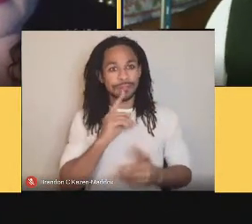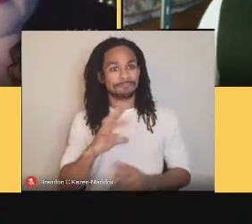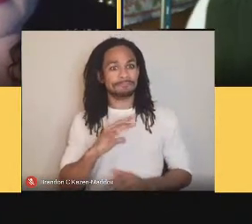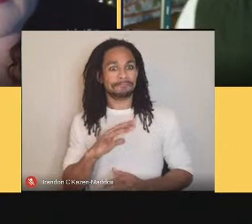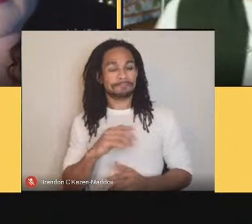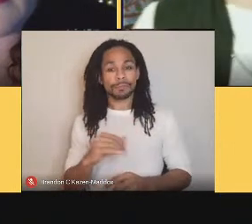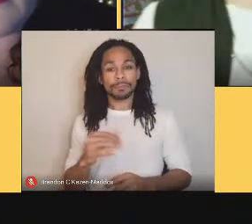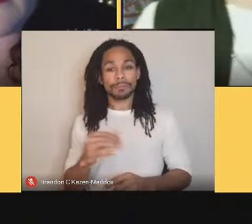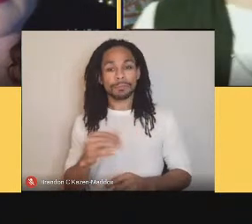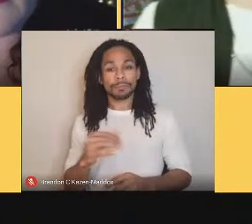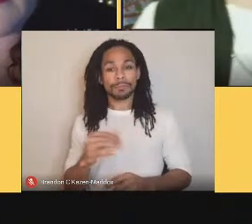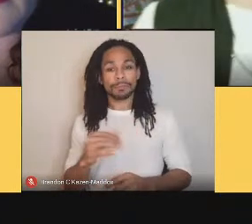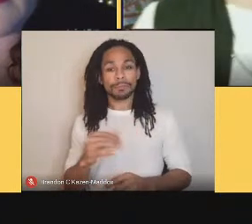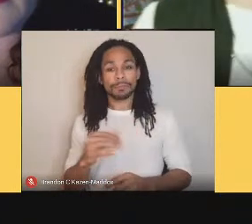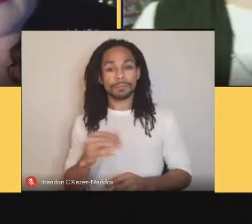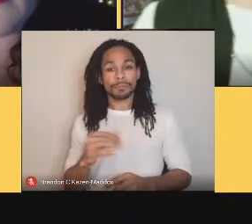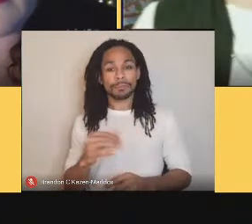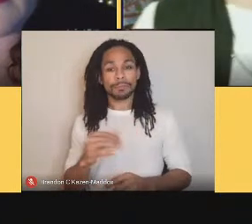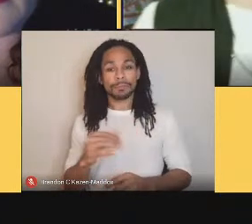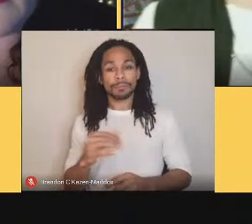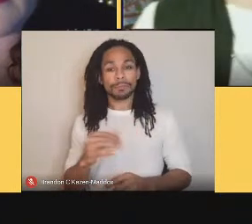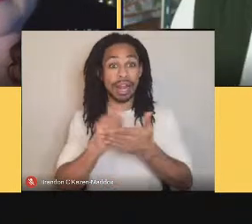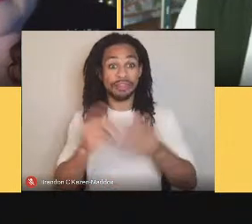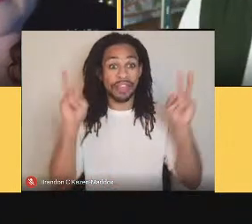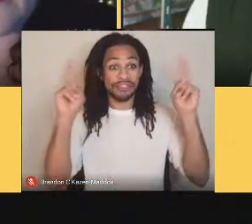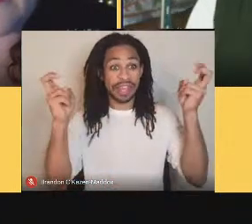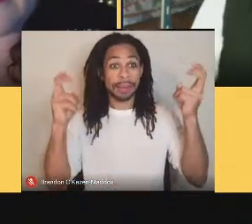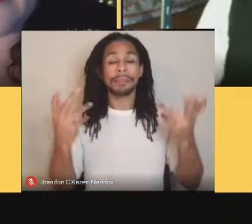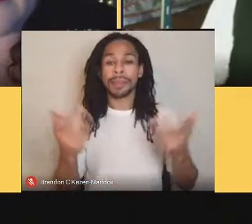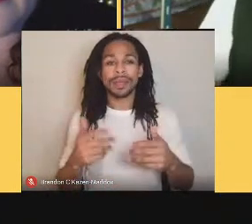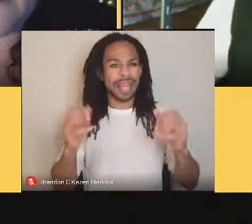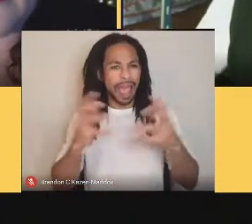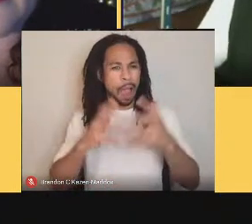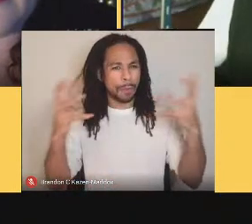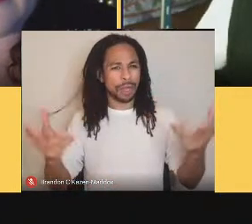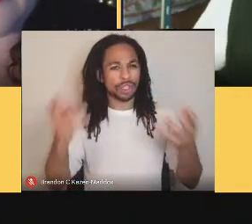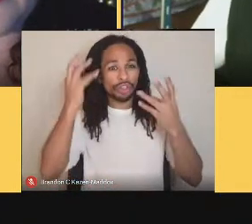What was really great about writing the theme for this was how much thought went into